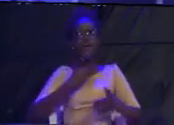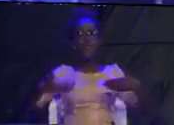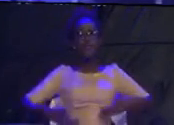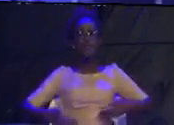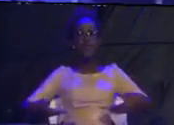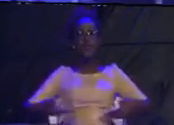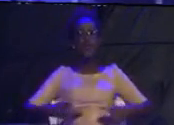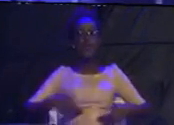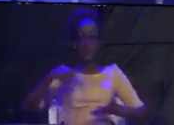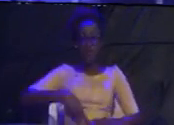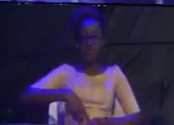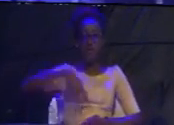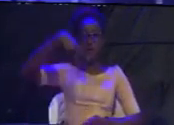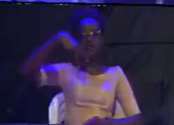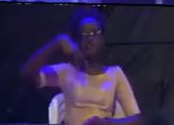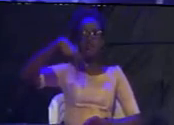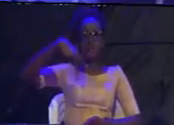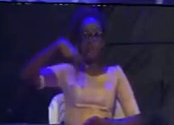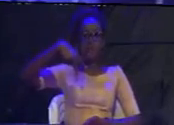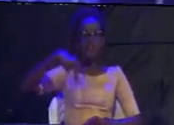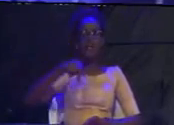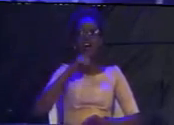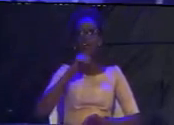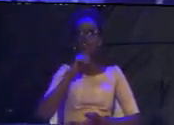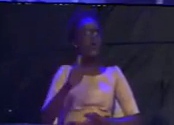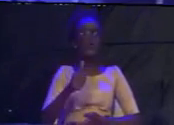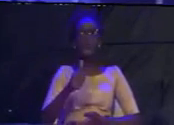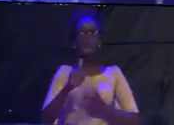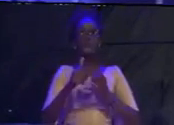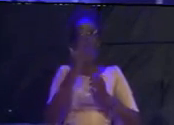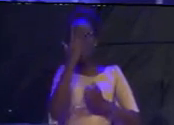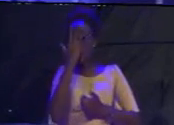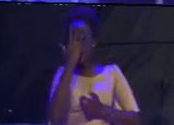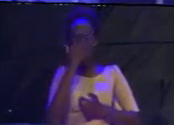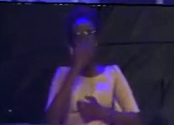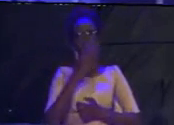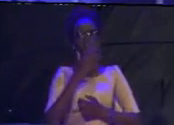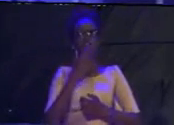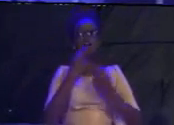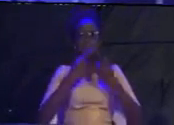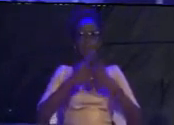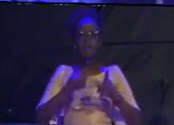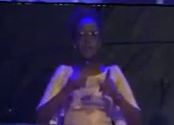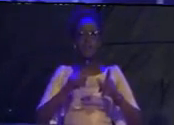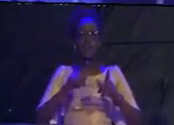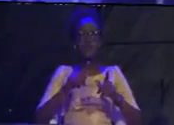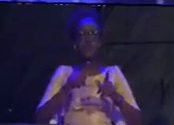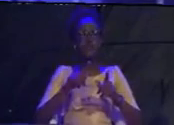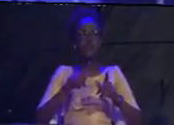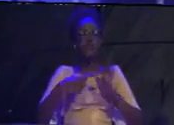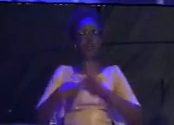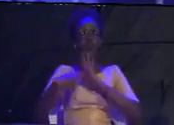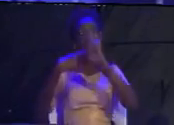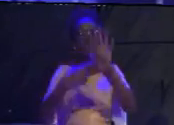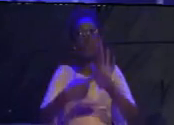sons who have risen up, who are no longer hiding their face. Instead,